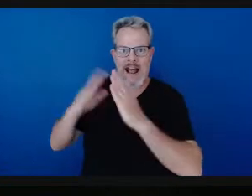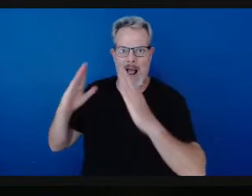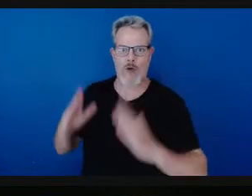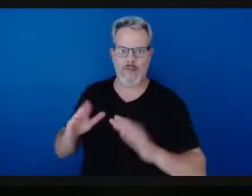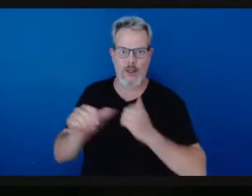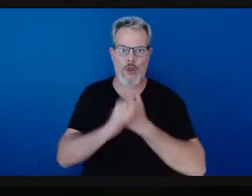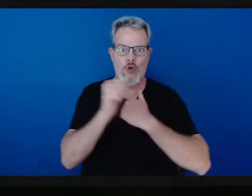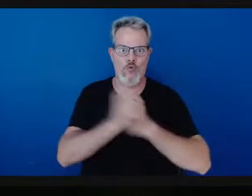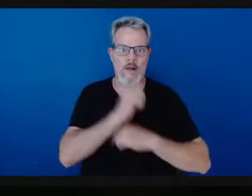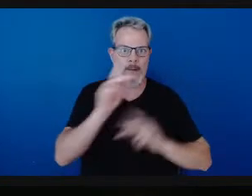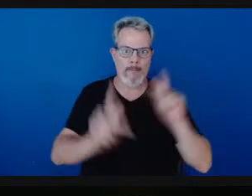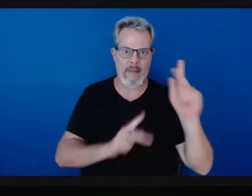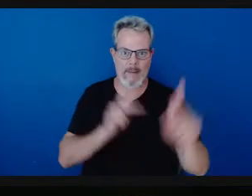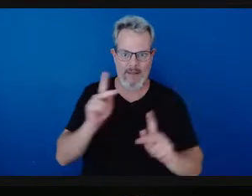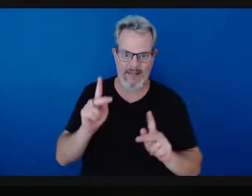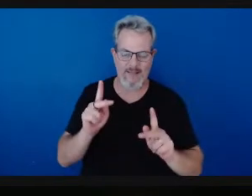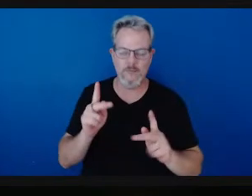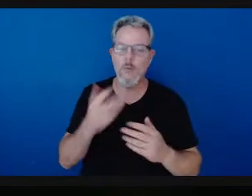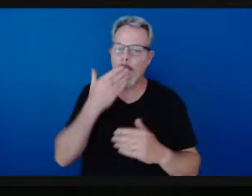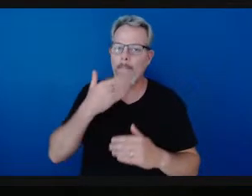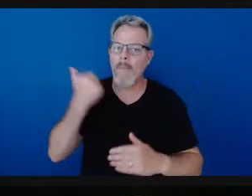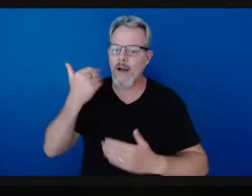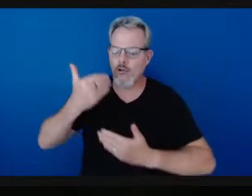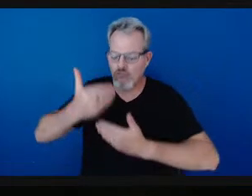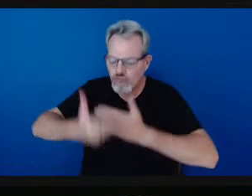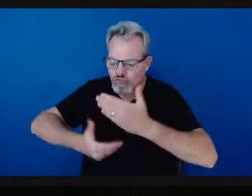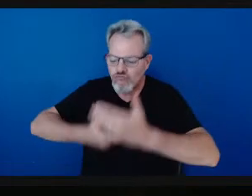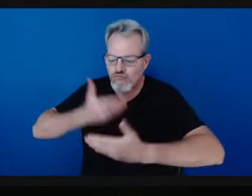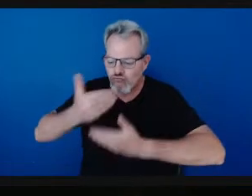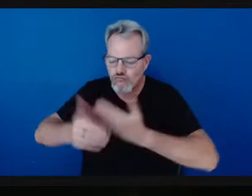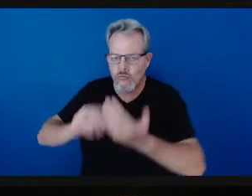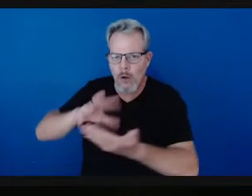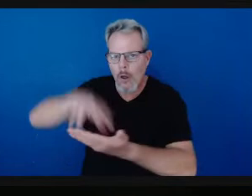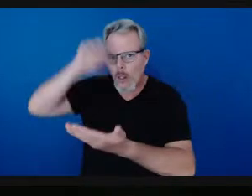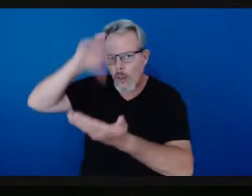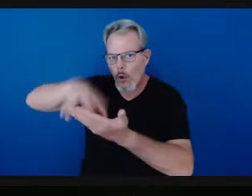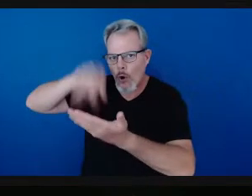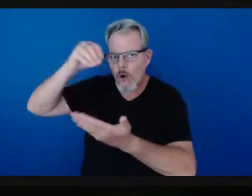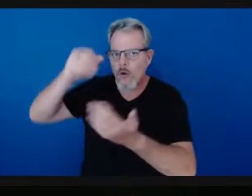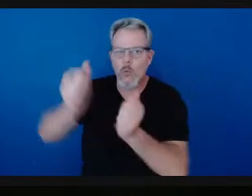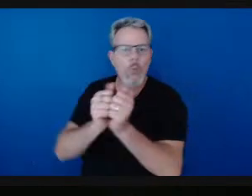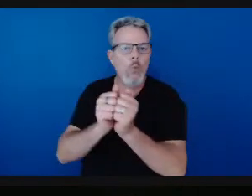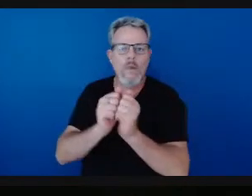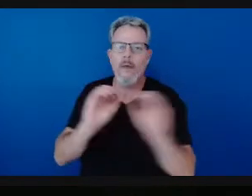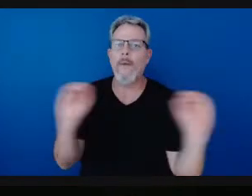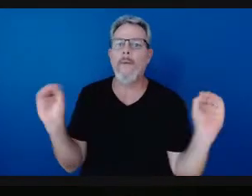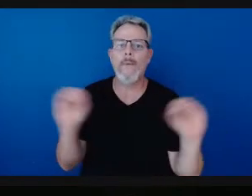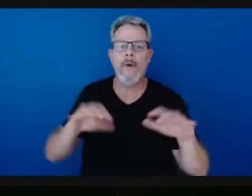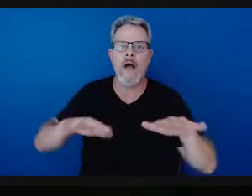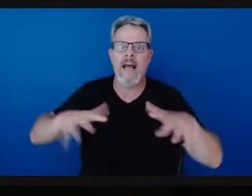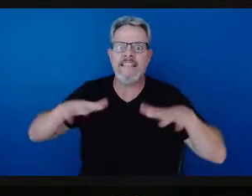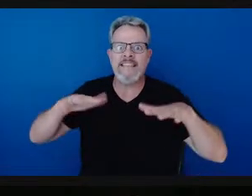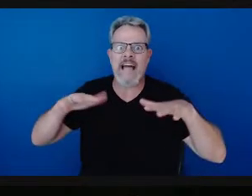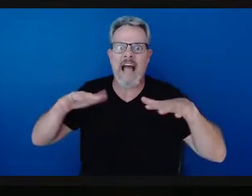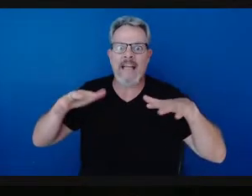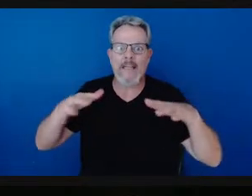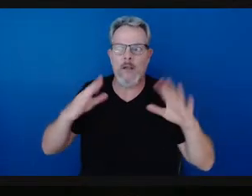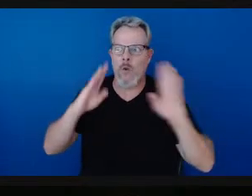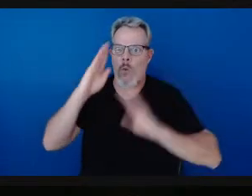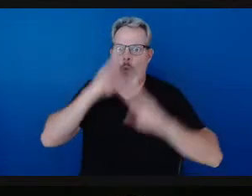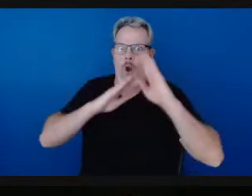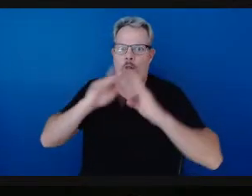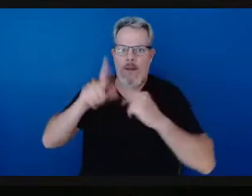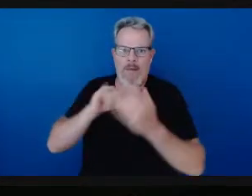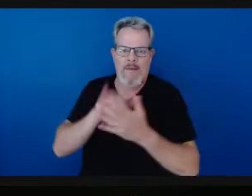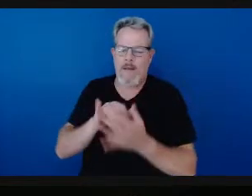much better to be able to learn from the process and observe what's happening without having that anxiety and worry. That's the perfect situation for us